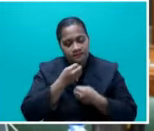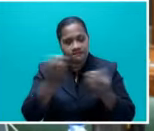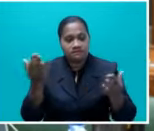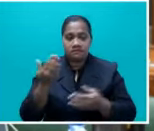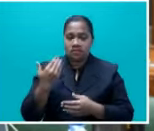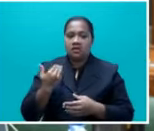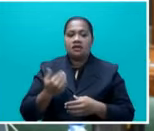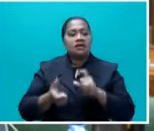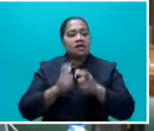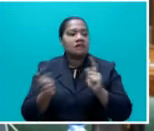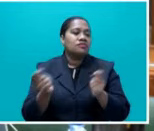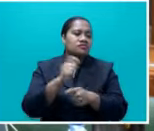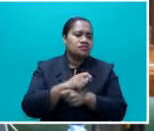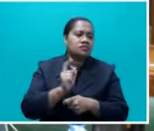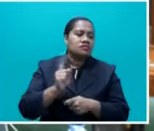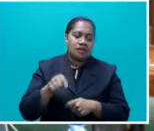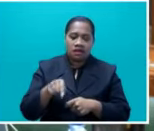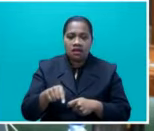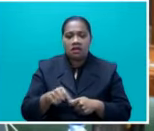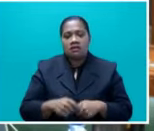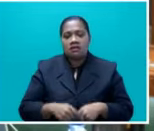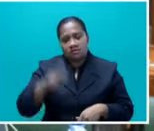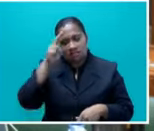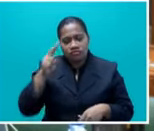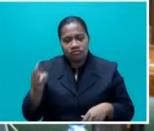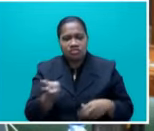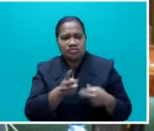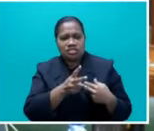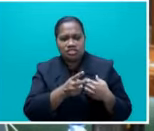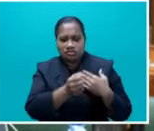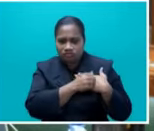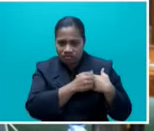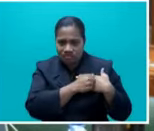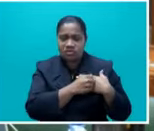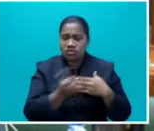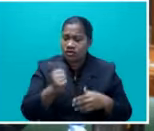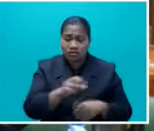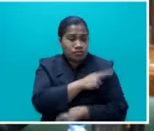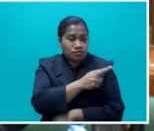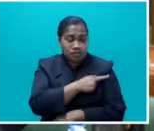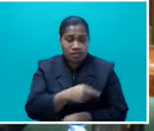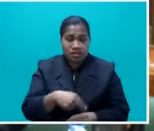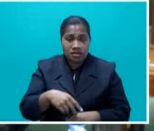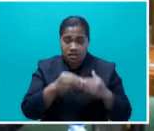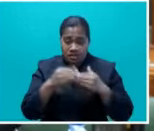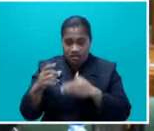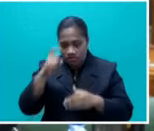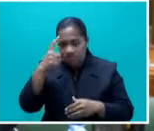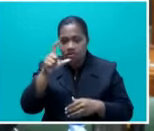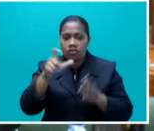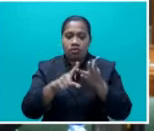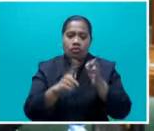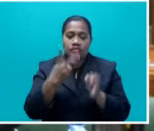change is a matter of national security, so any responsible leader would understand that COP26 is a conference where we